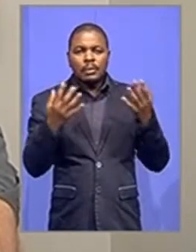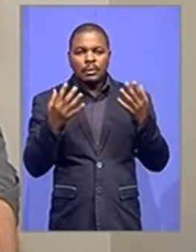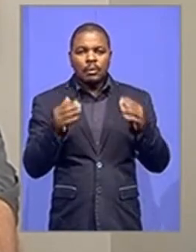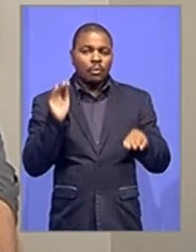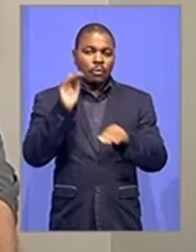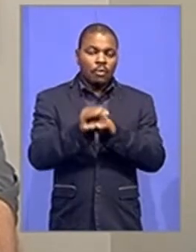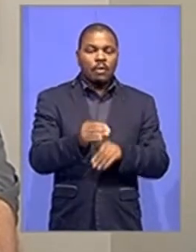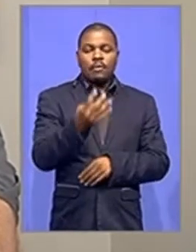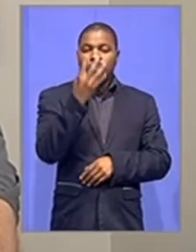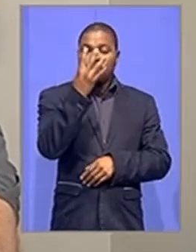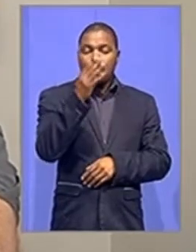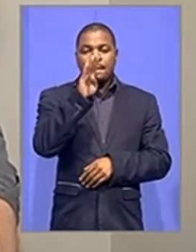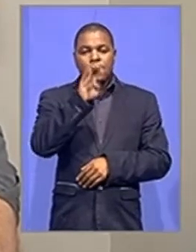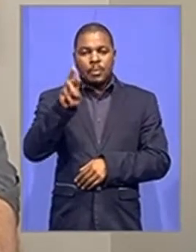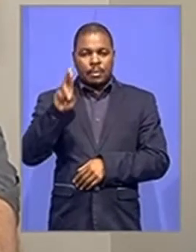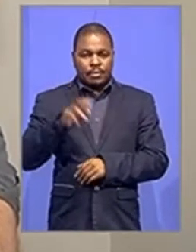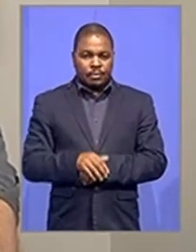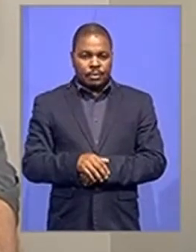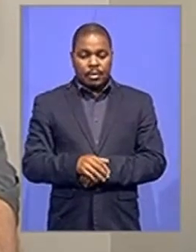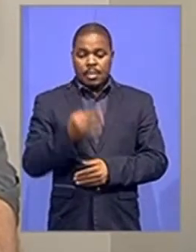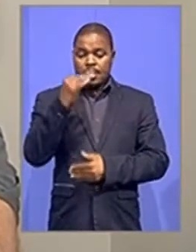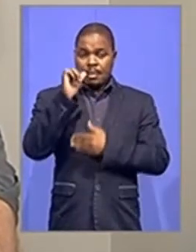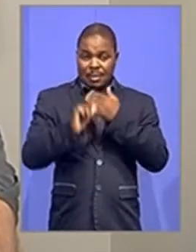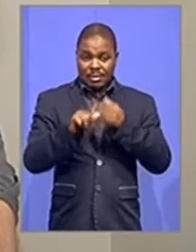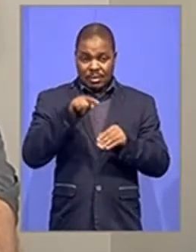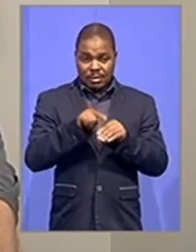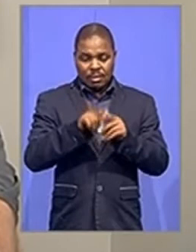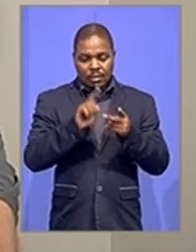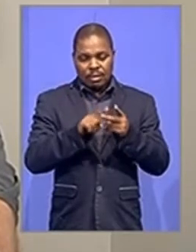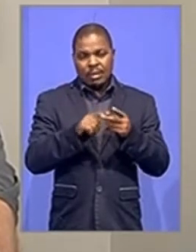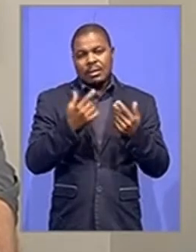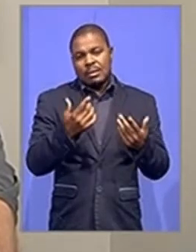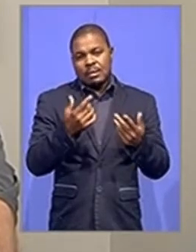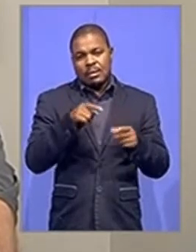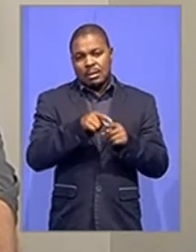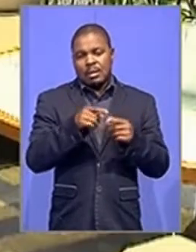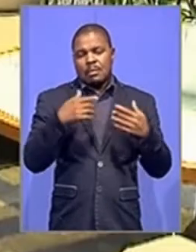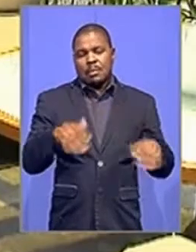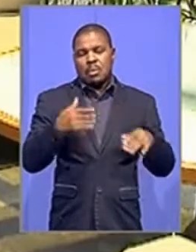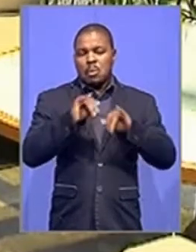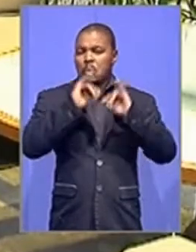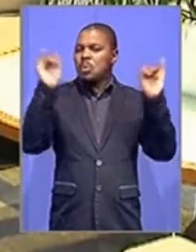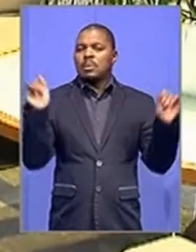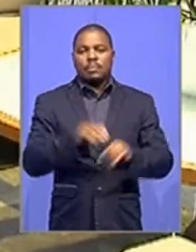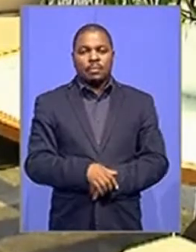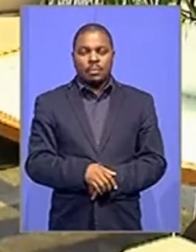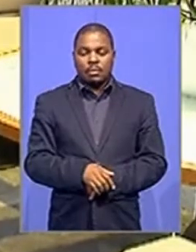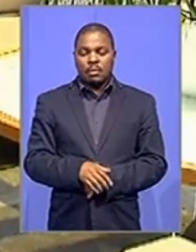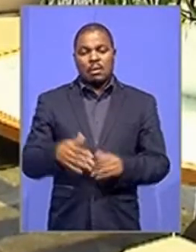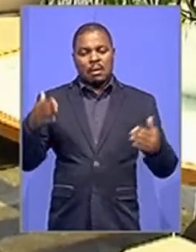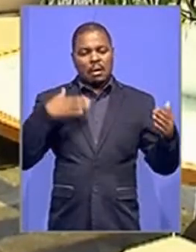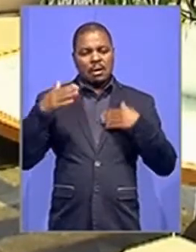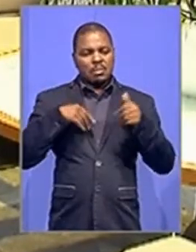over 4 billion rand. So in a space of 3 months, that surplus that existed was sort of entirely blown. Motsamaisi wa maloba o